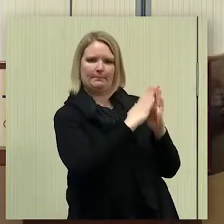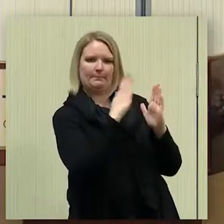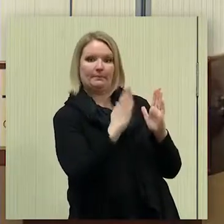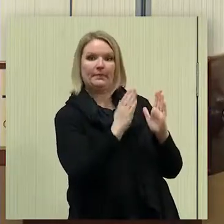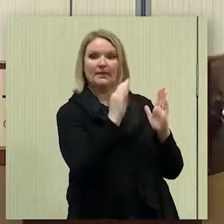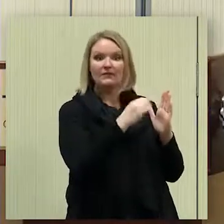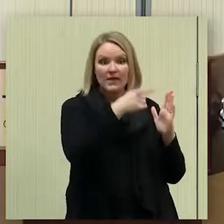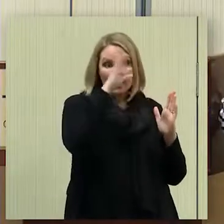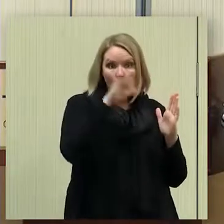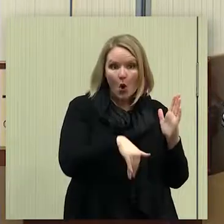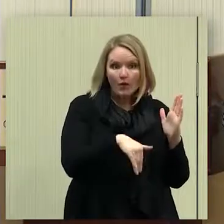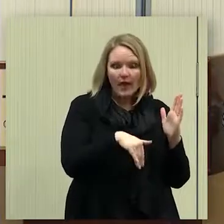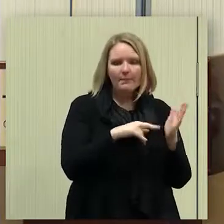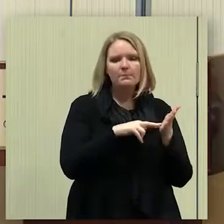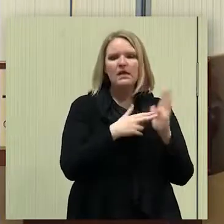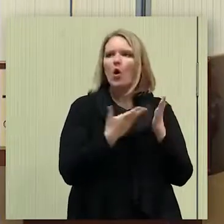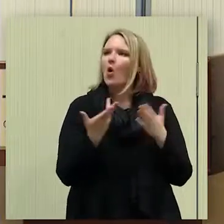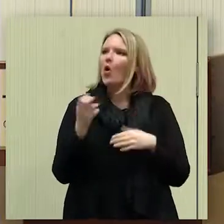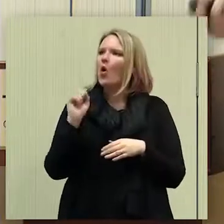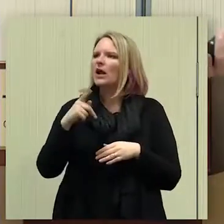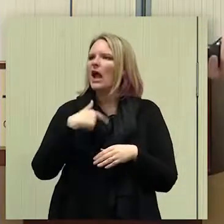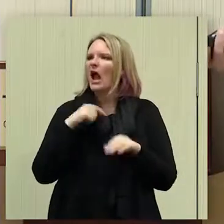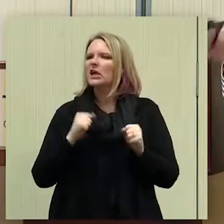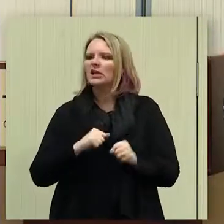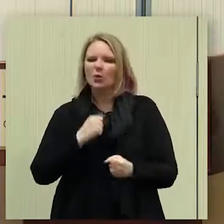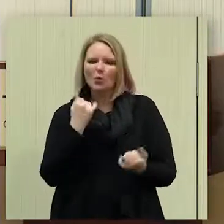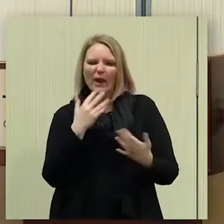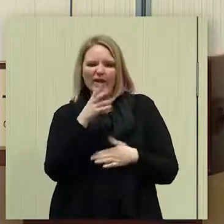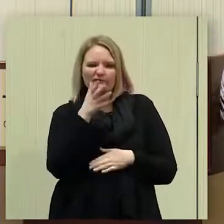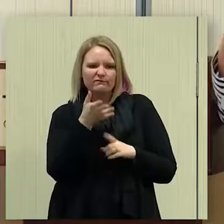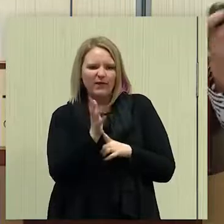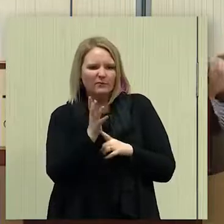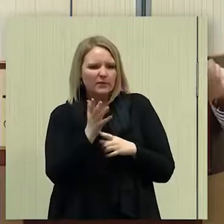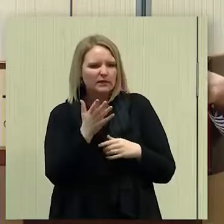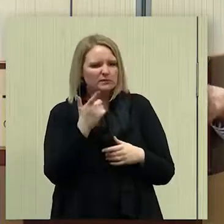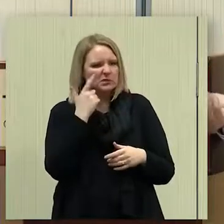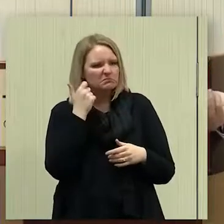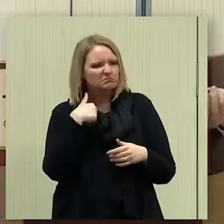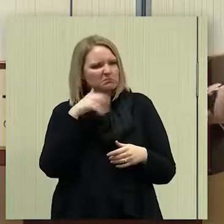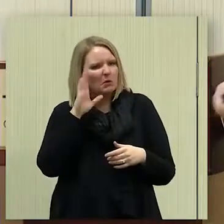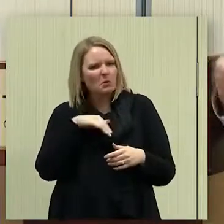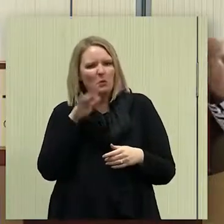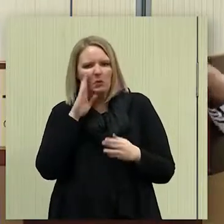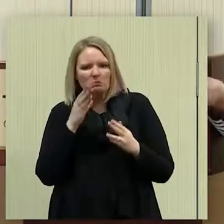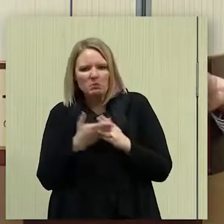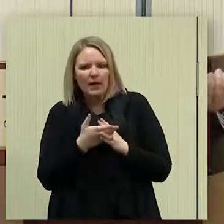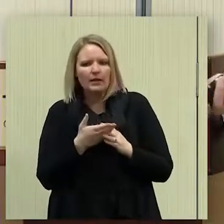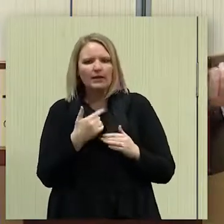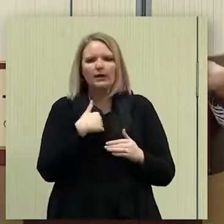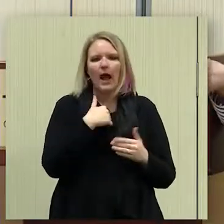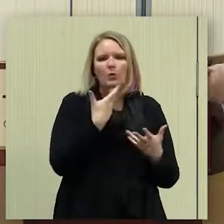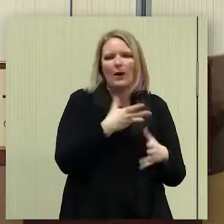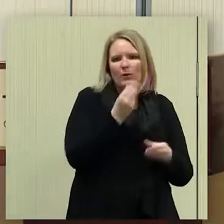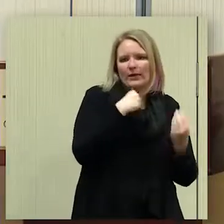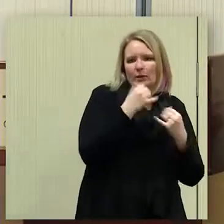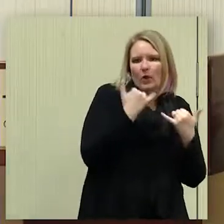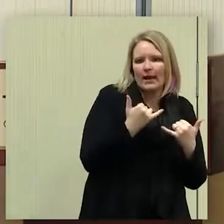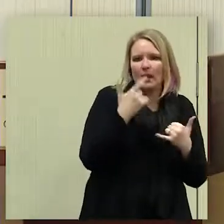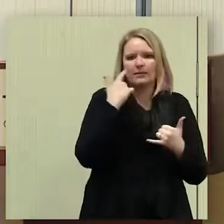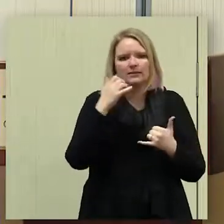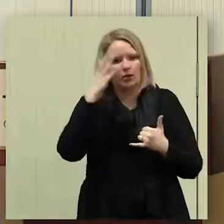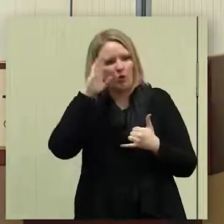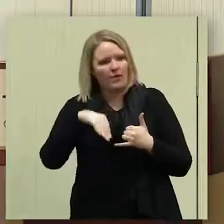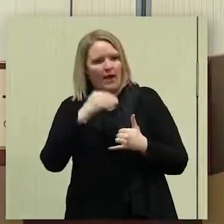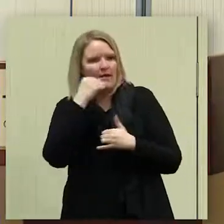when that's coming, then you kind of go, okay, I can wait 5 more minutes because I know we're going to get a coffee break, or okay, I'm not going to eat this granola now because I know the fajitas are coming in